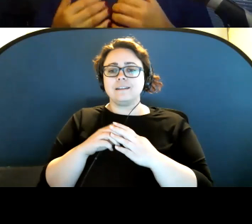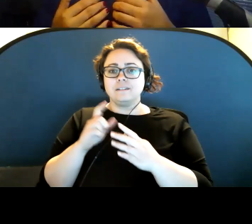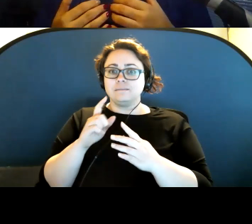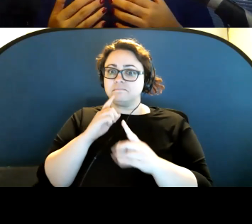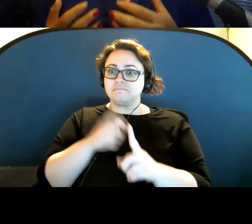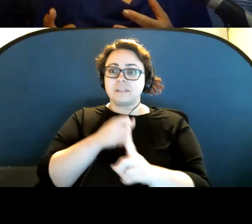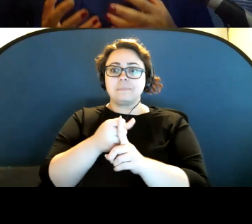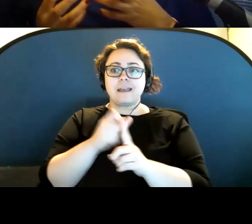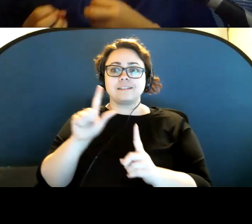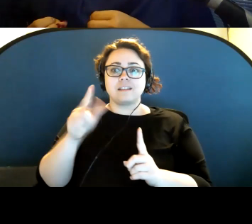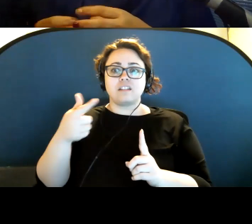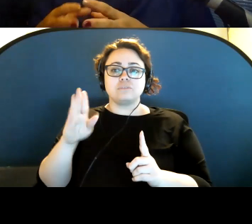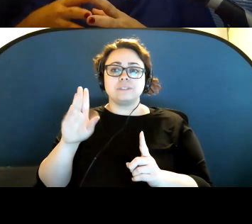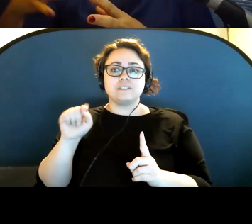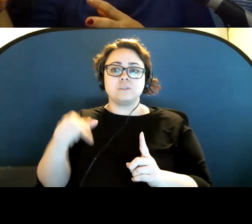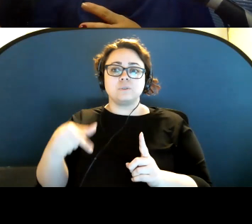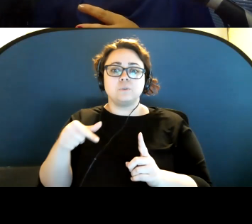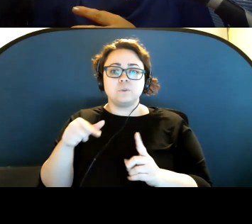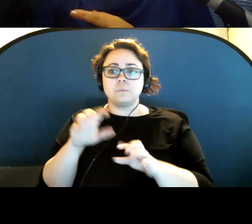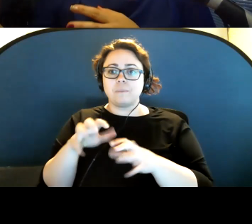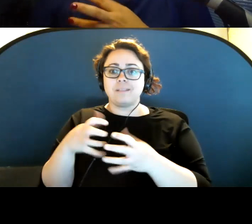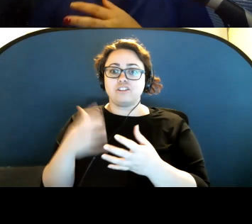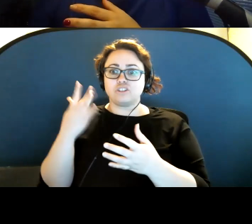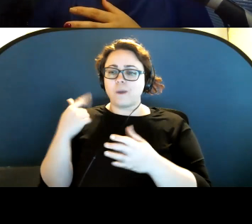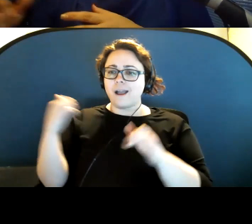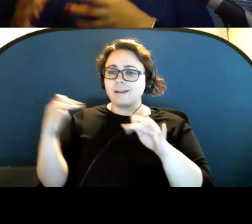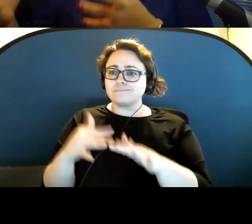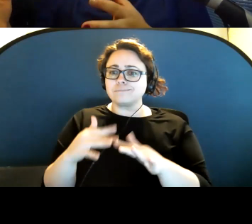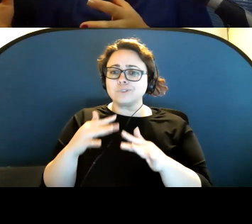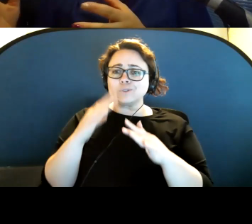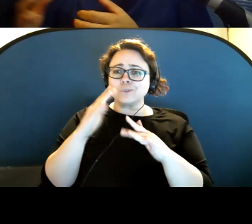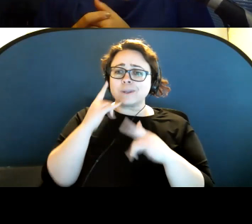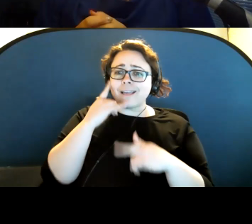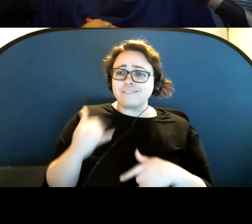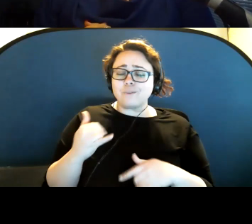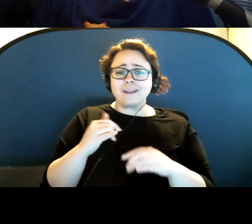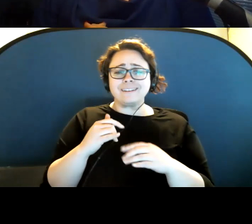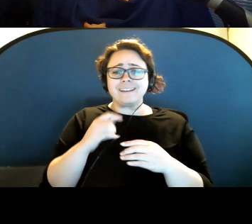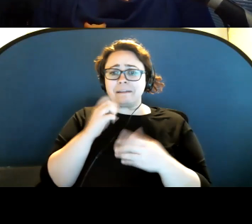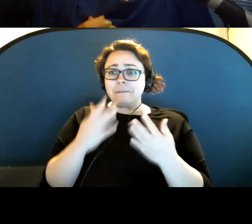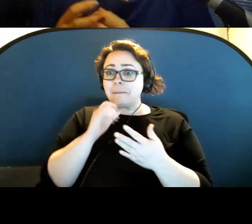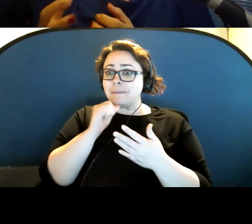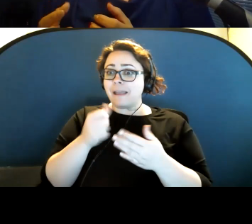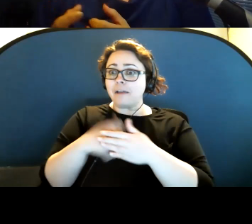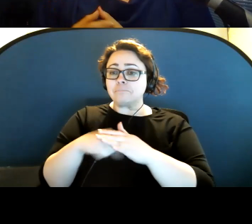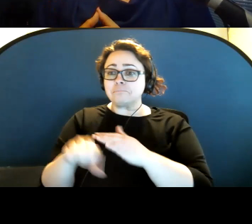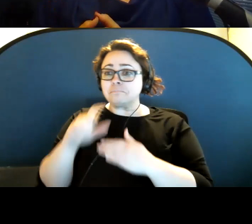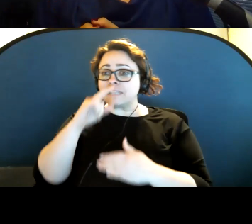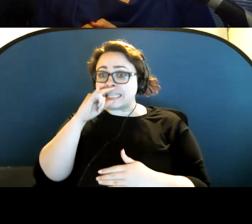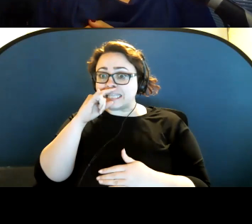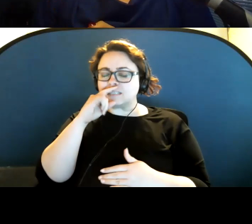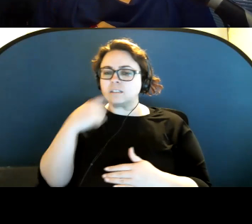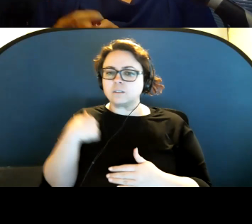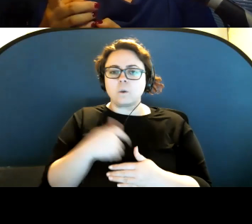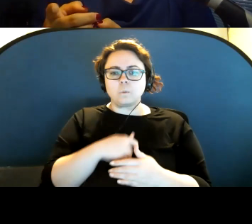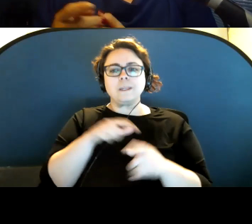because in California, more of us came out here to California, more people didn't have children in a general sense. And so we as a country need to be really addressing